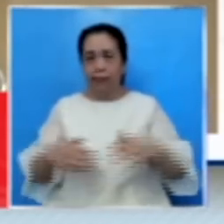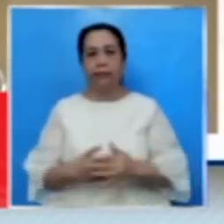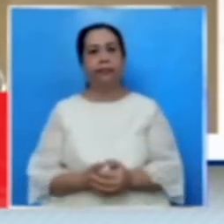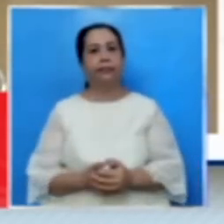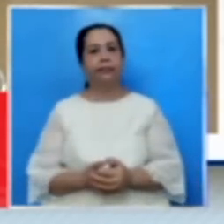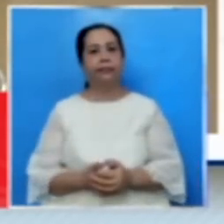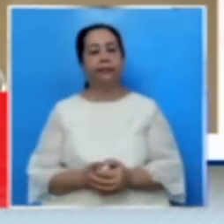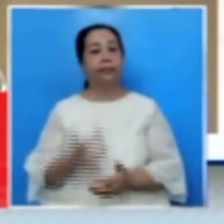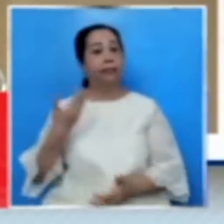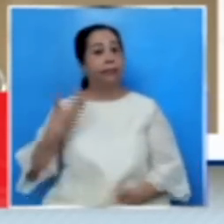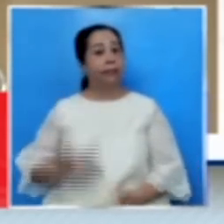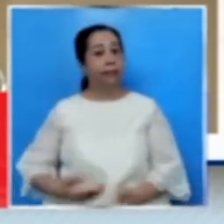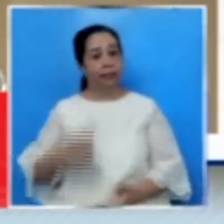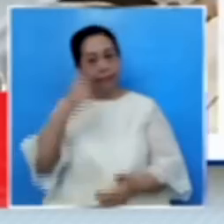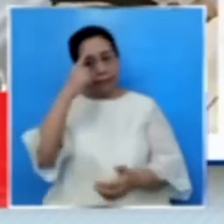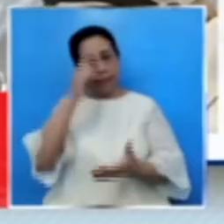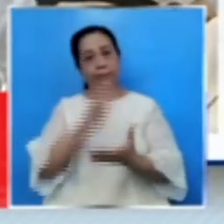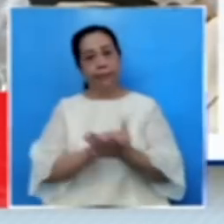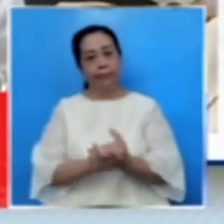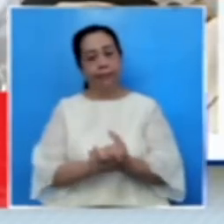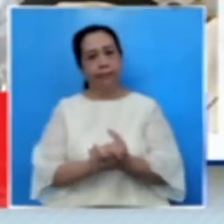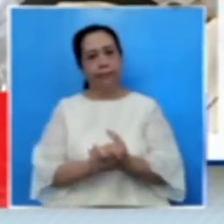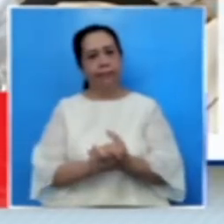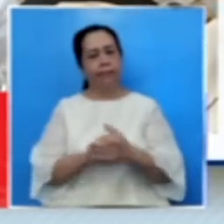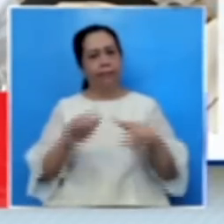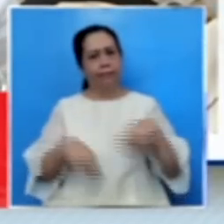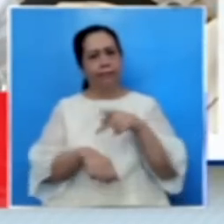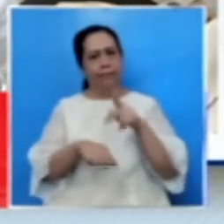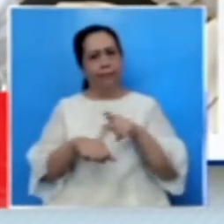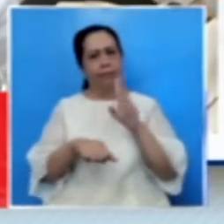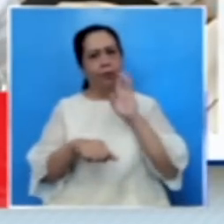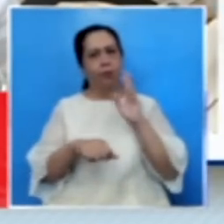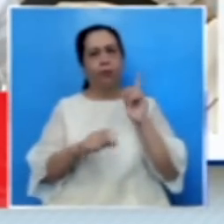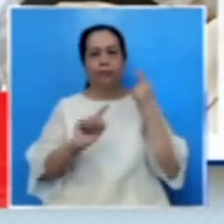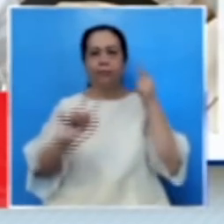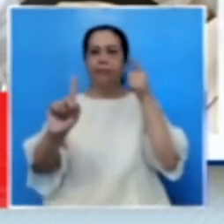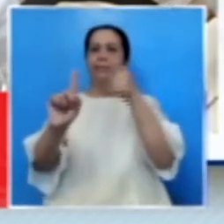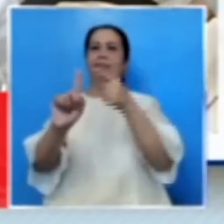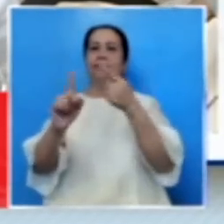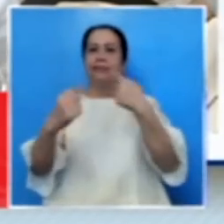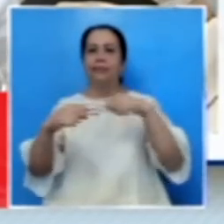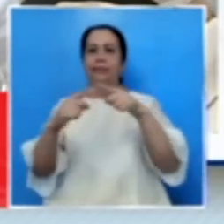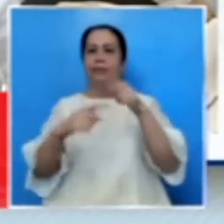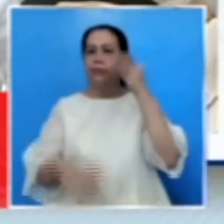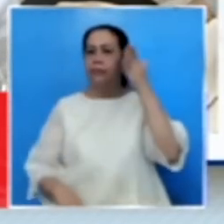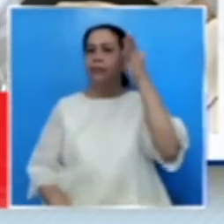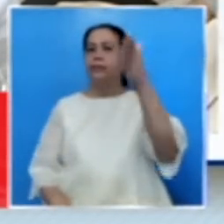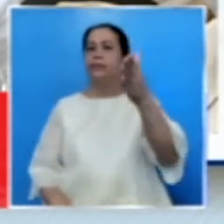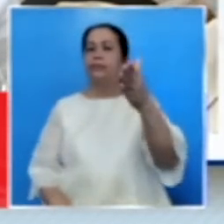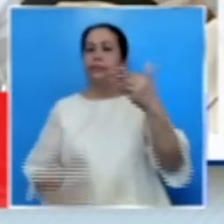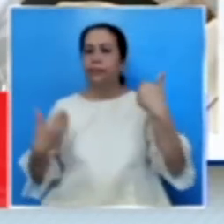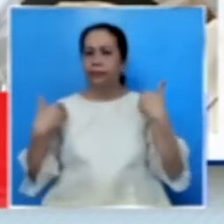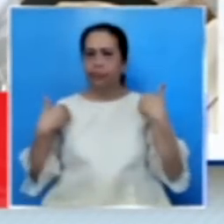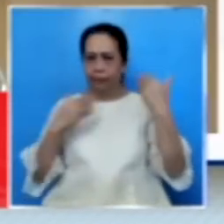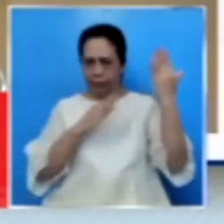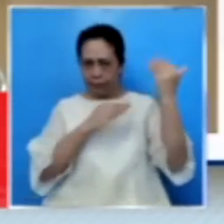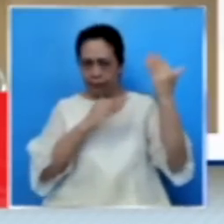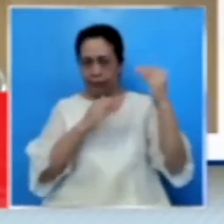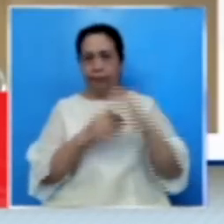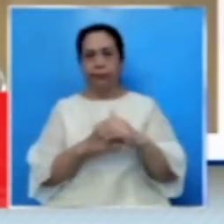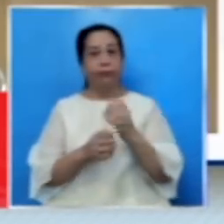believe the country will be heading towards a future of hope,